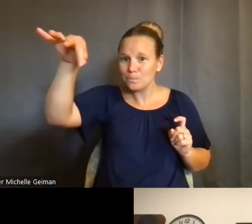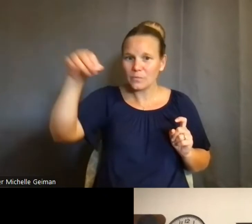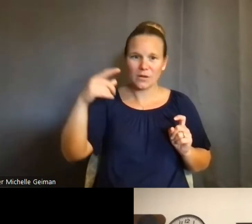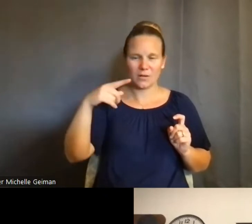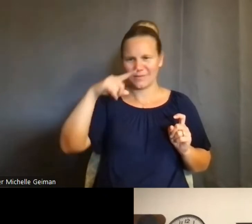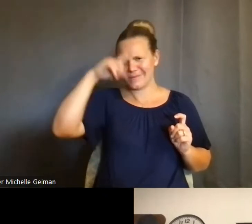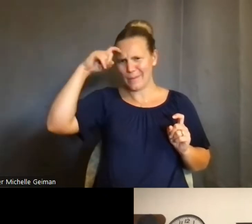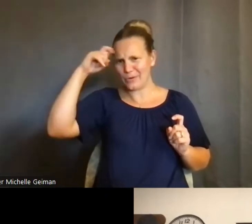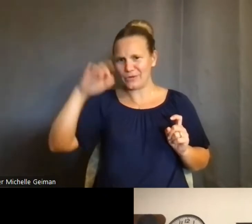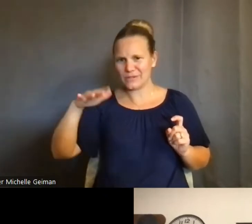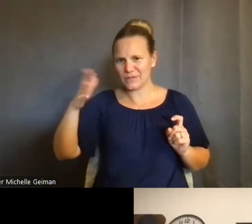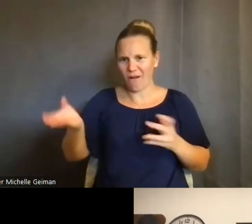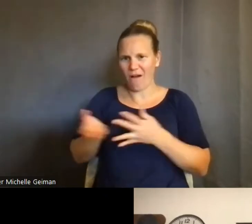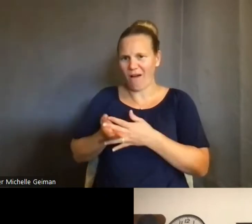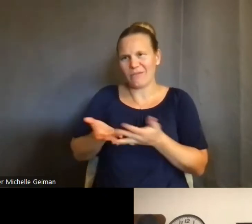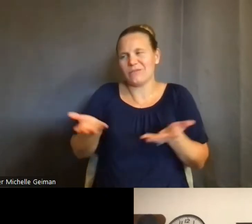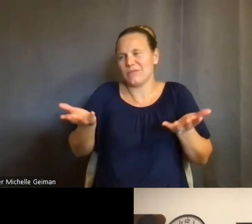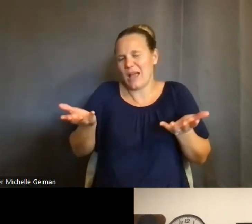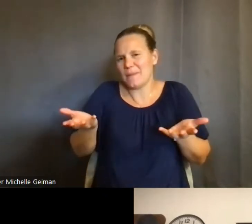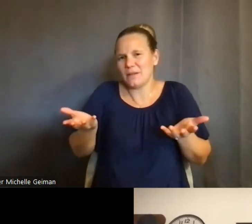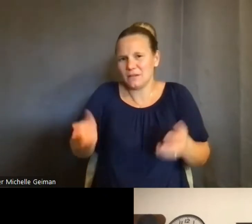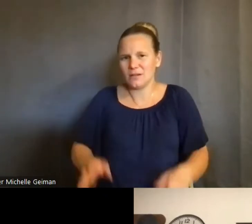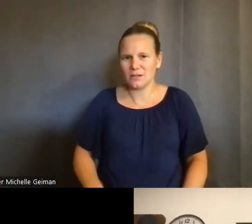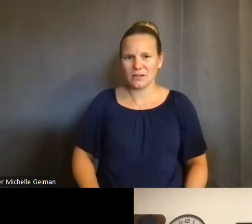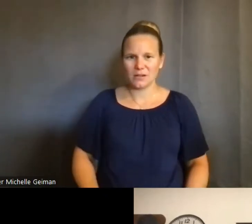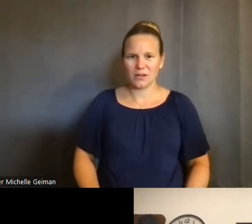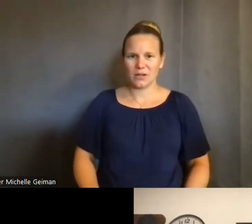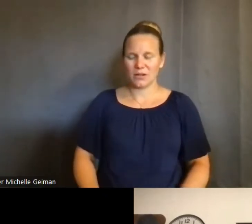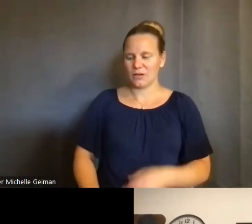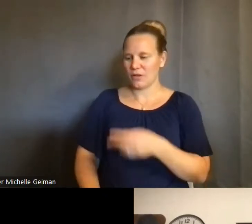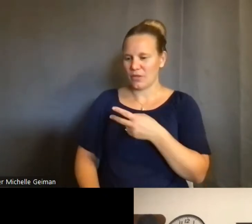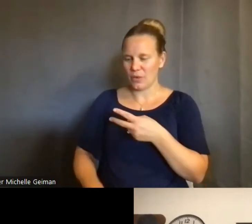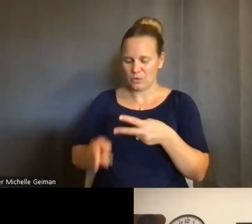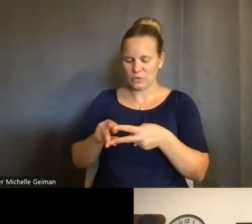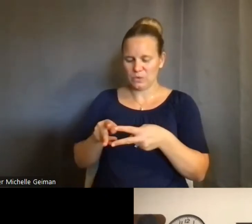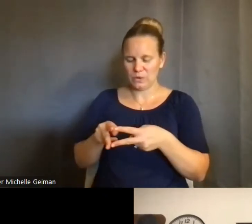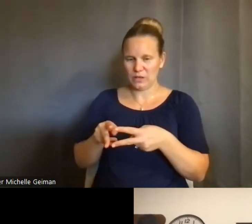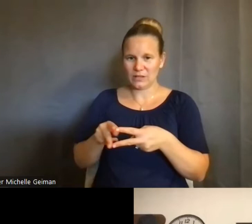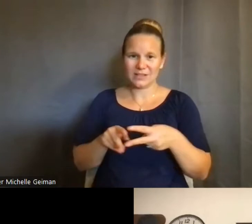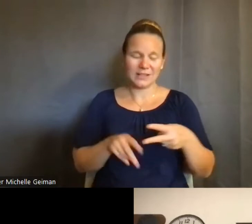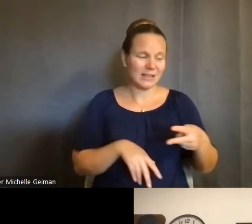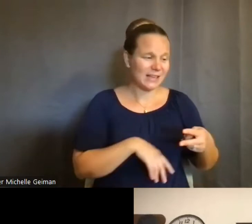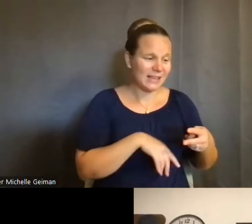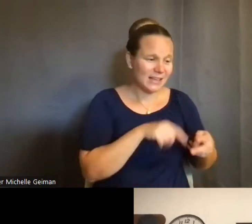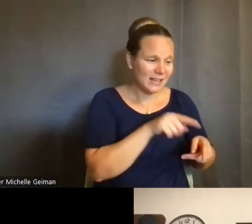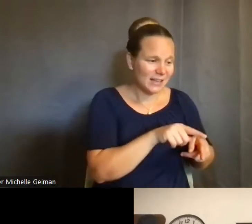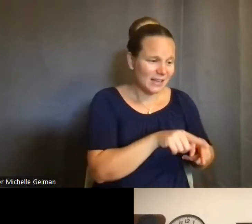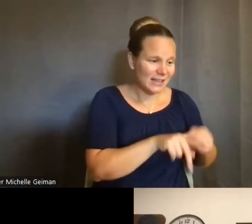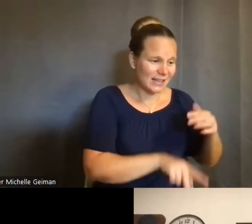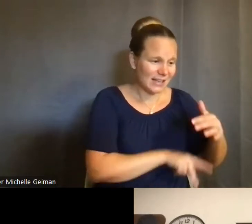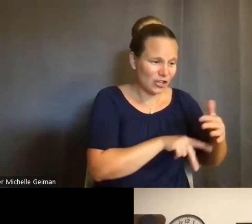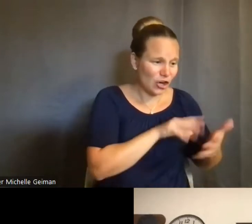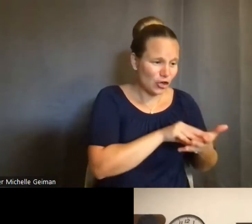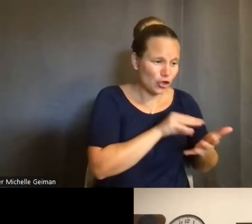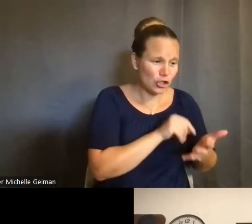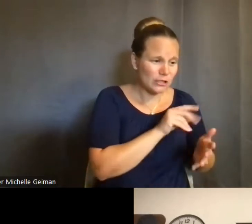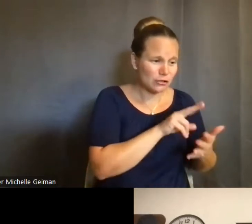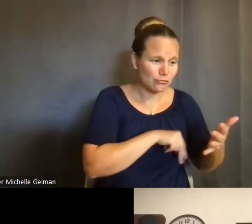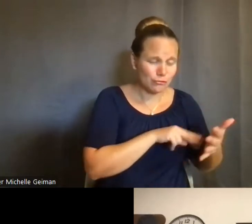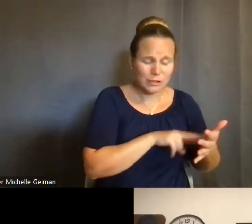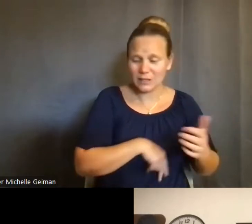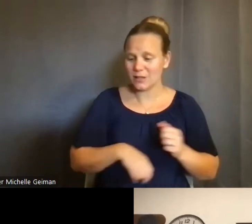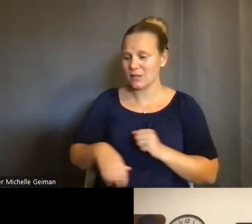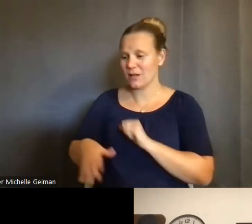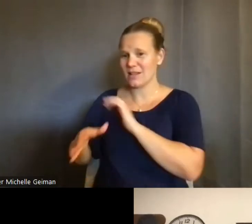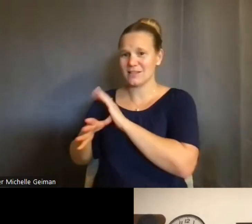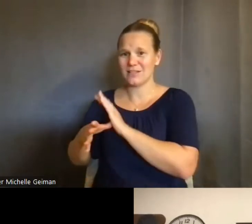right? I mean, those two things that I referenced with kindergartners learning how to read and seniors graduating, they mean a lot